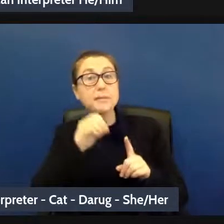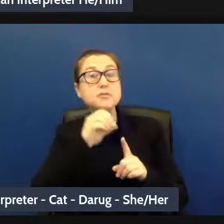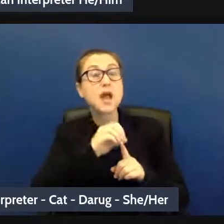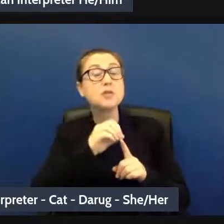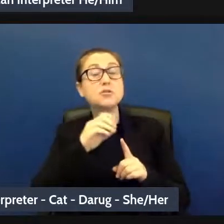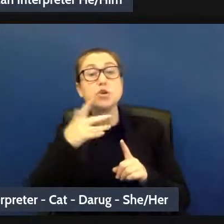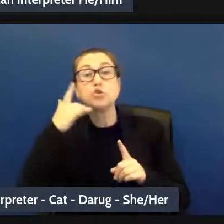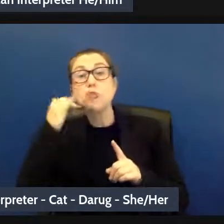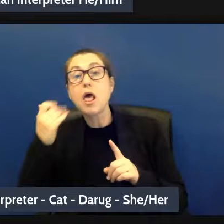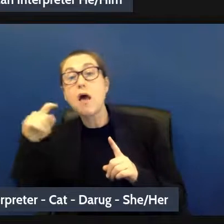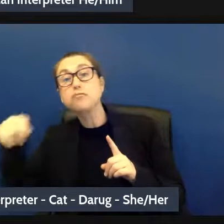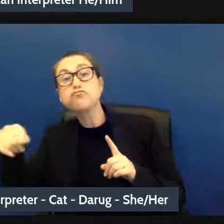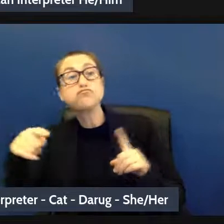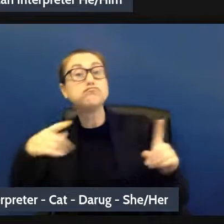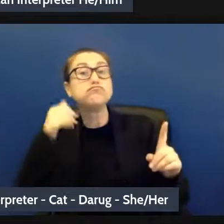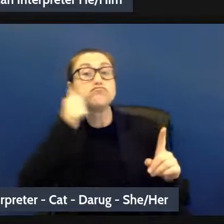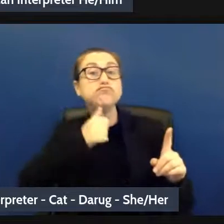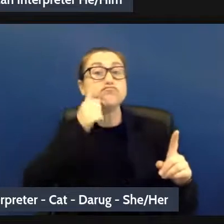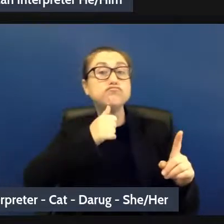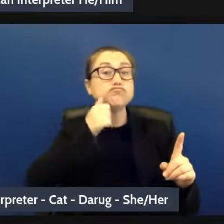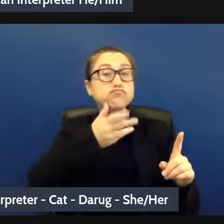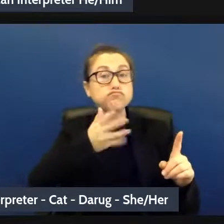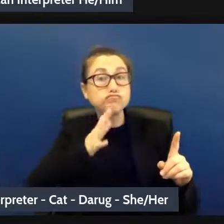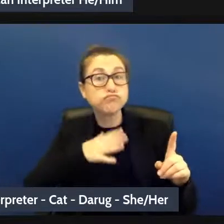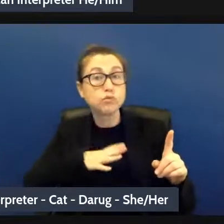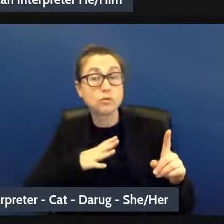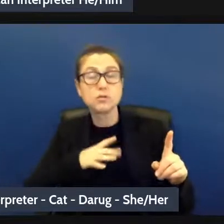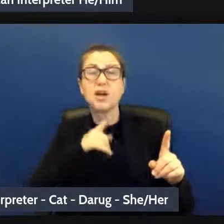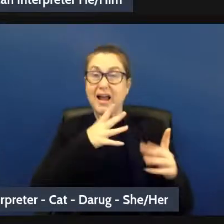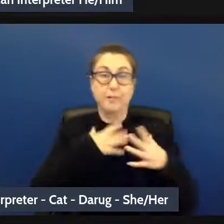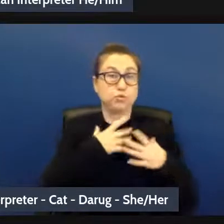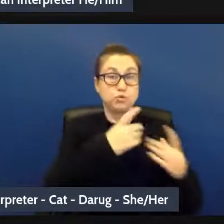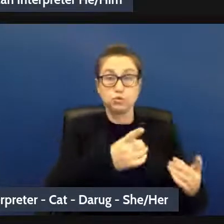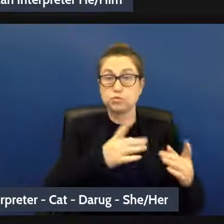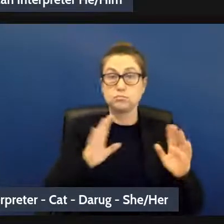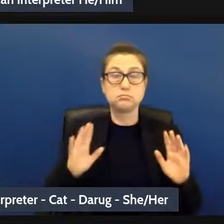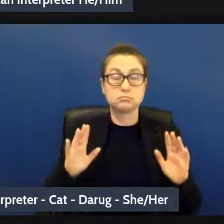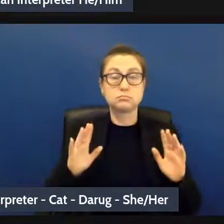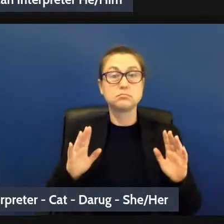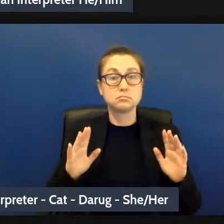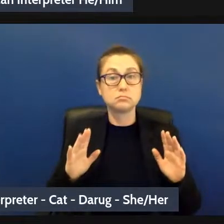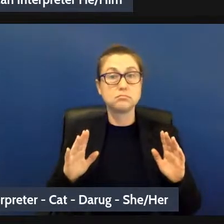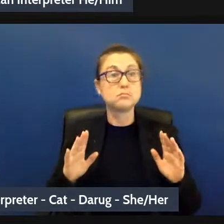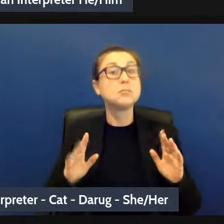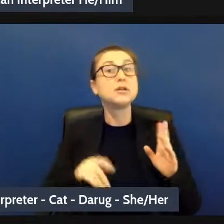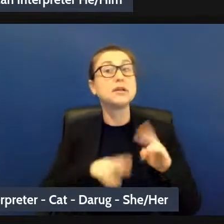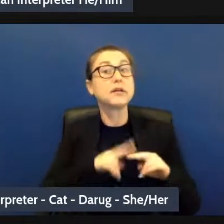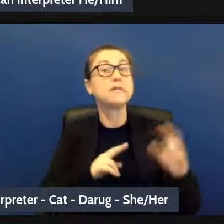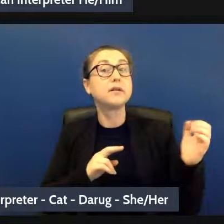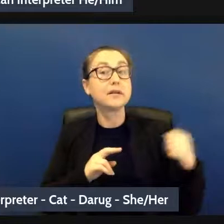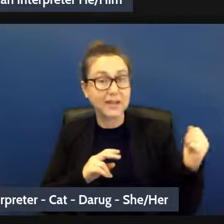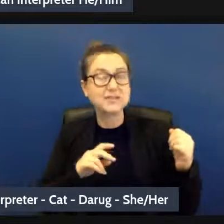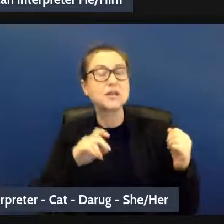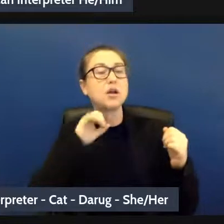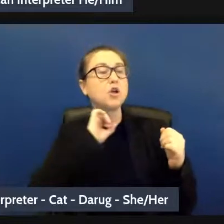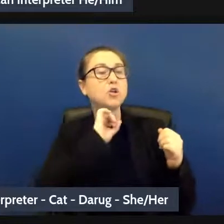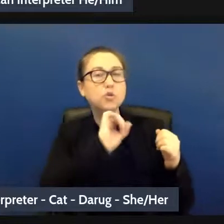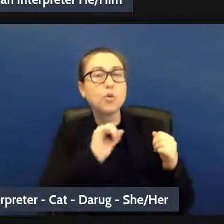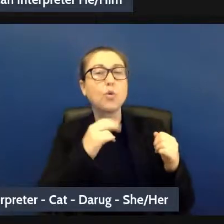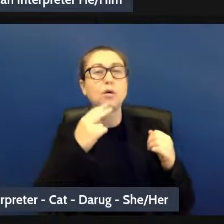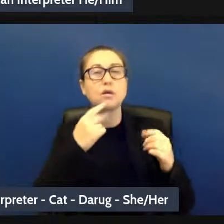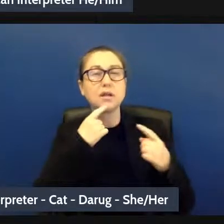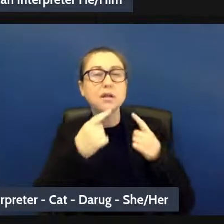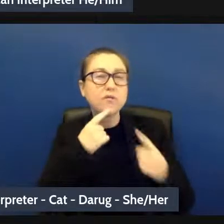might be interested in. And then you get to choose whether or not you're interested before we pass your details on to any particular research